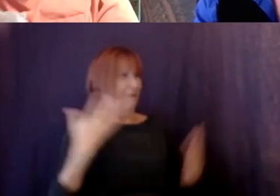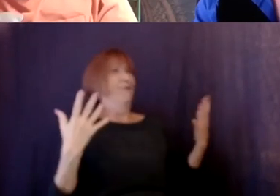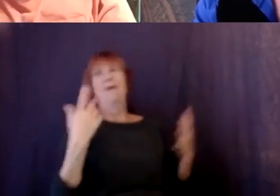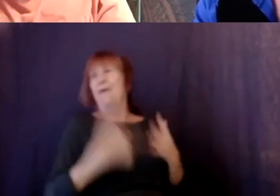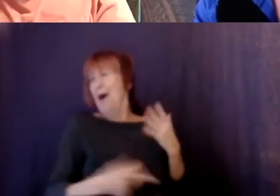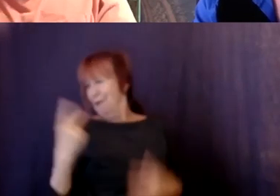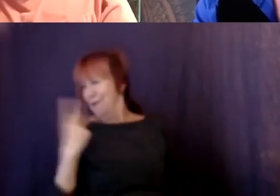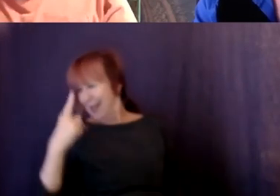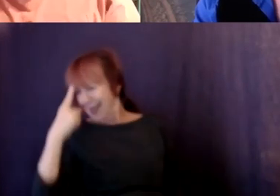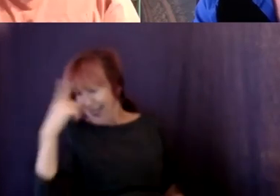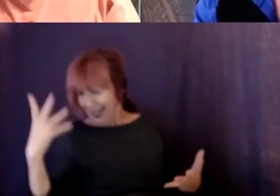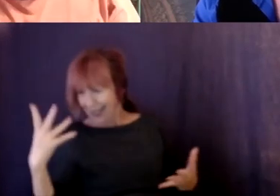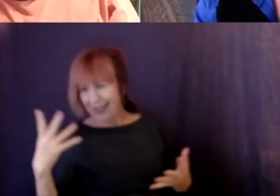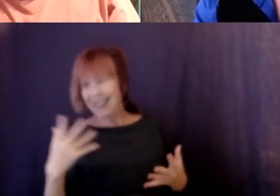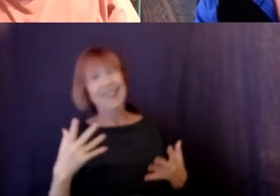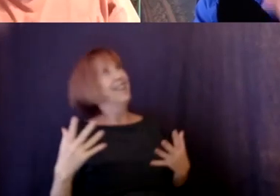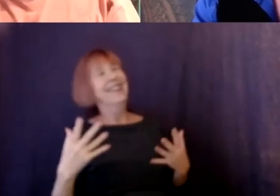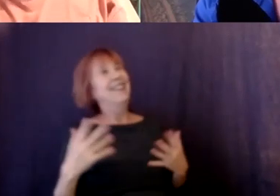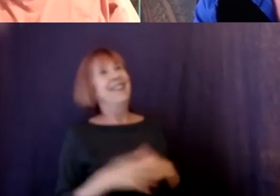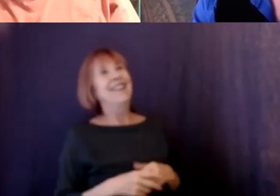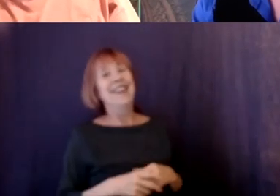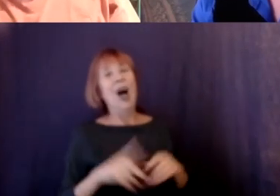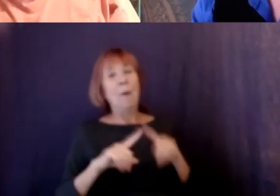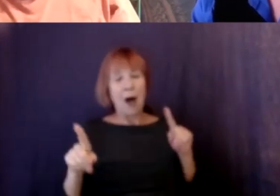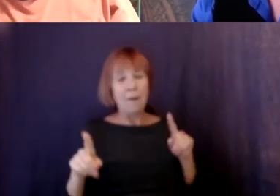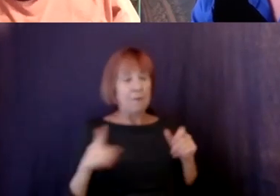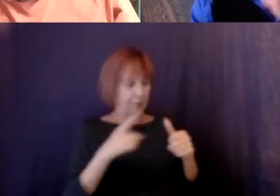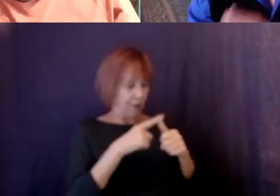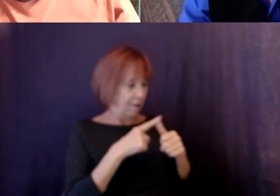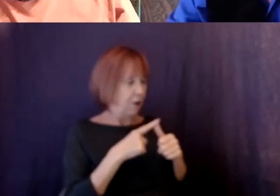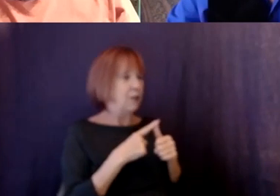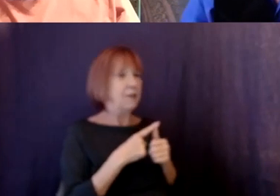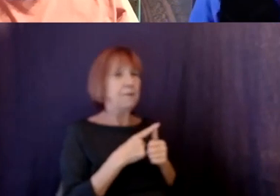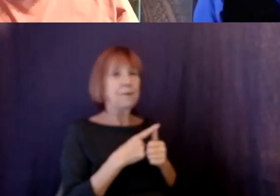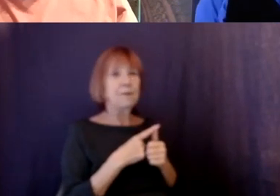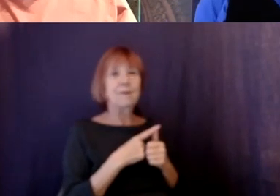What were we thinking? But look, we had, first off, that the fact that